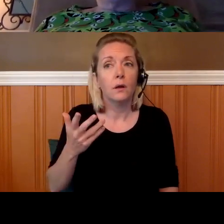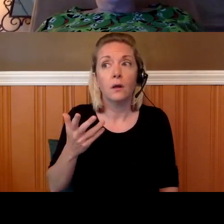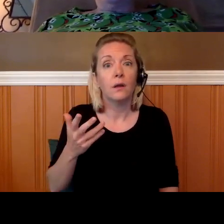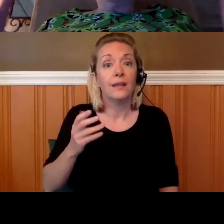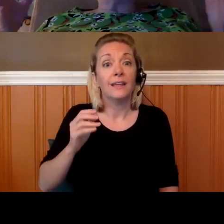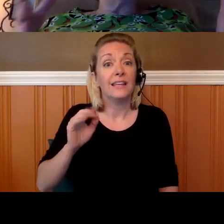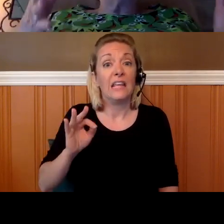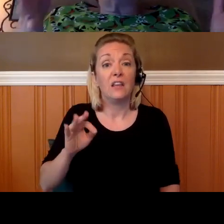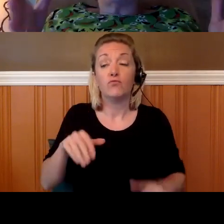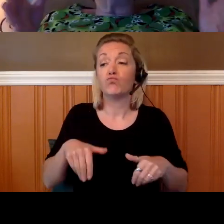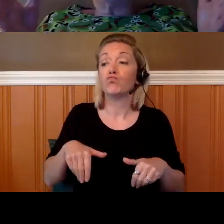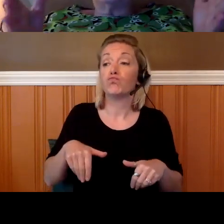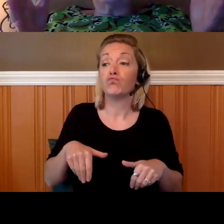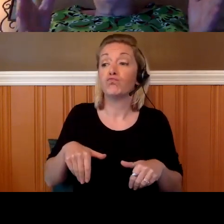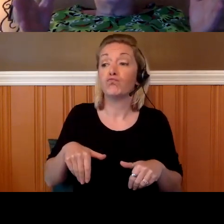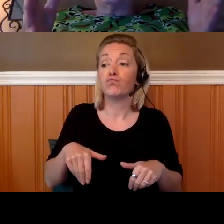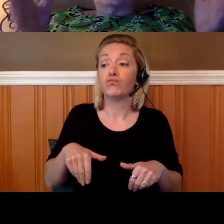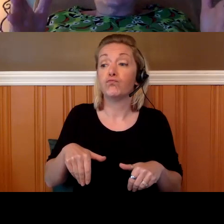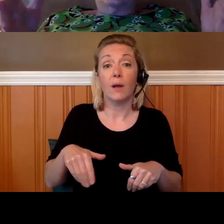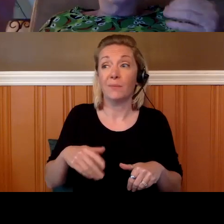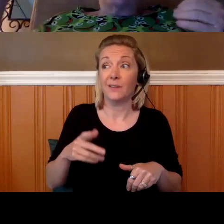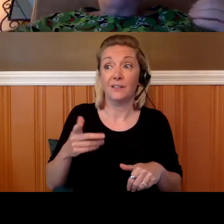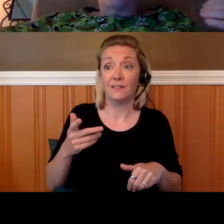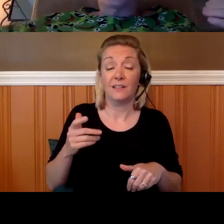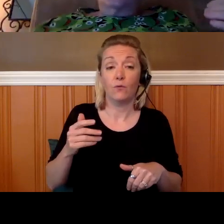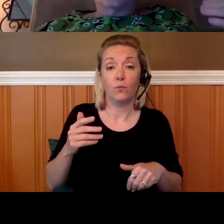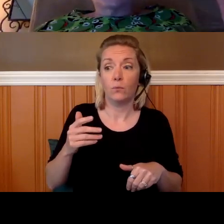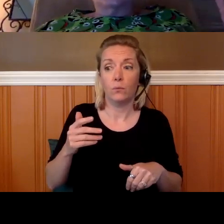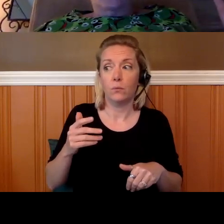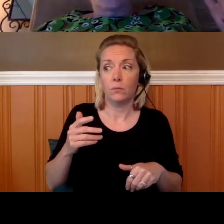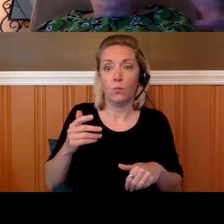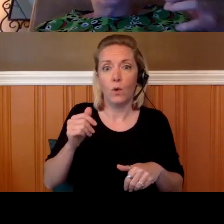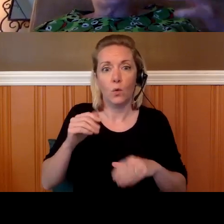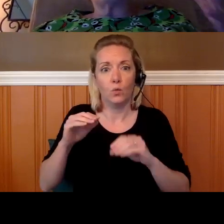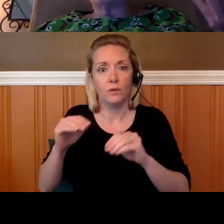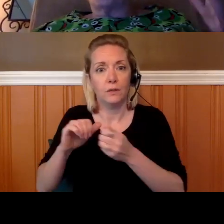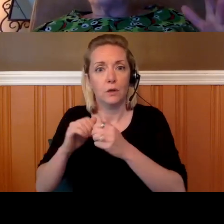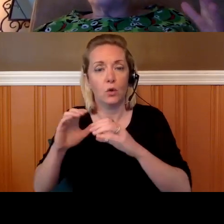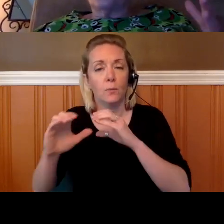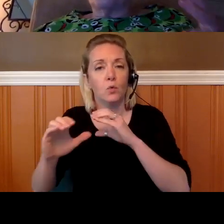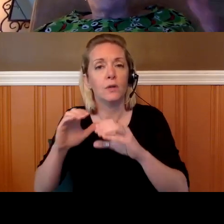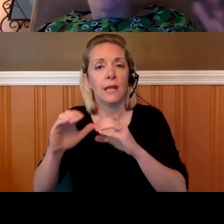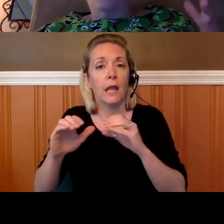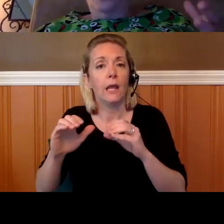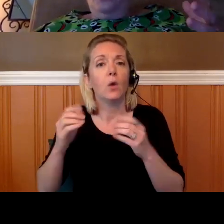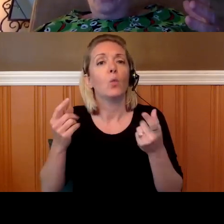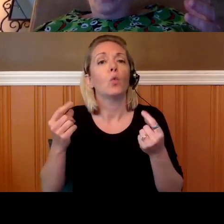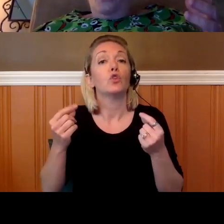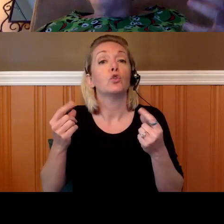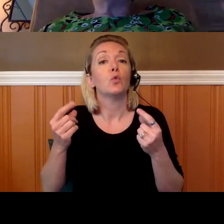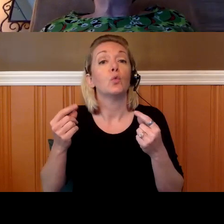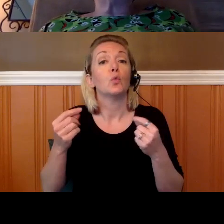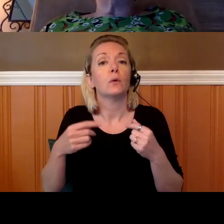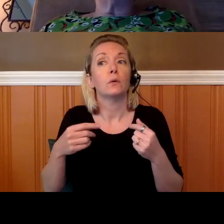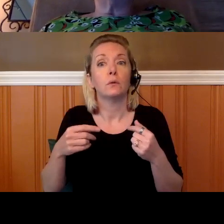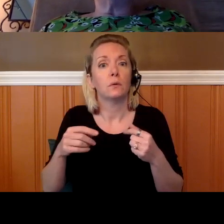give this kid, who's now almost as big as I am, something other than her behavior, What is she going to do when she goes to the mall